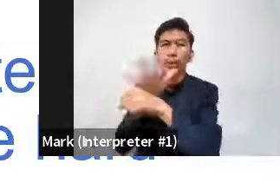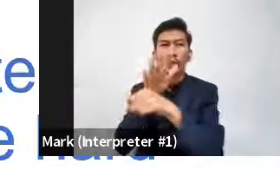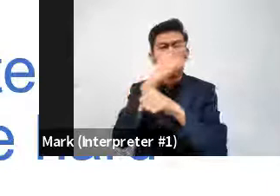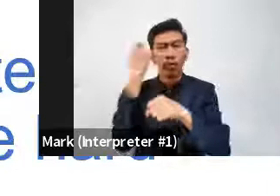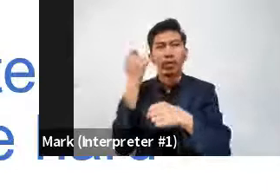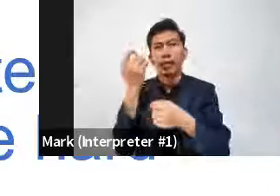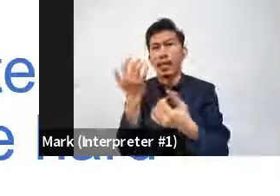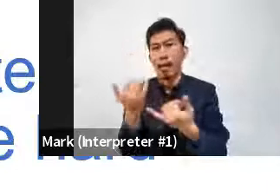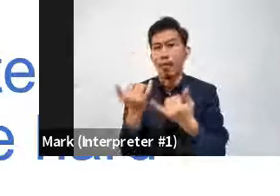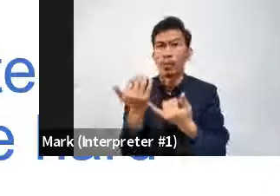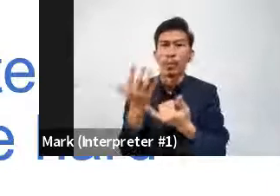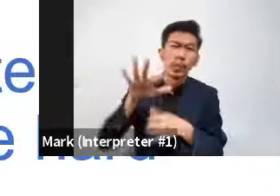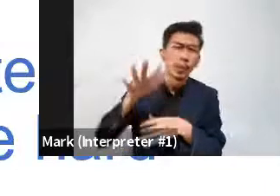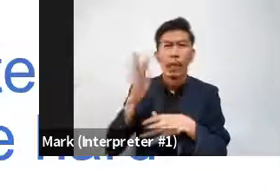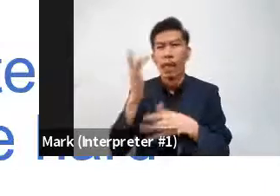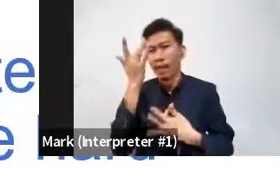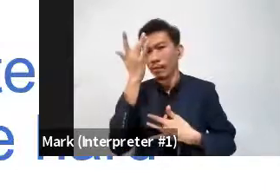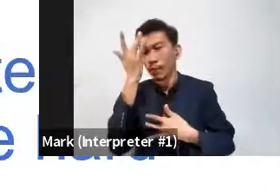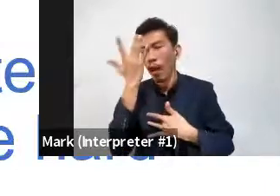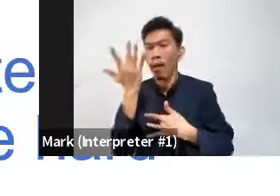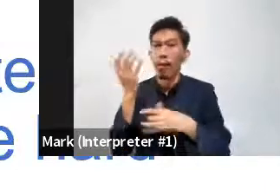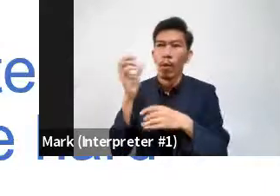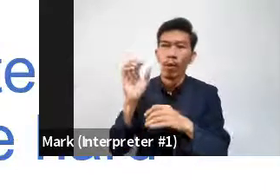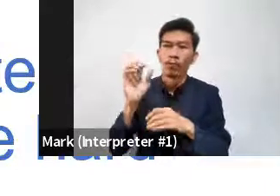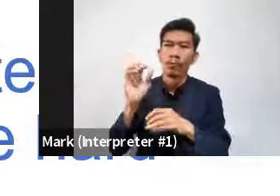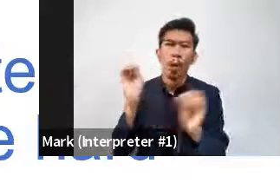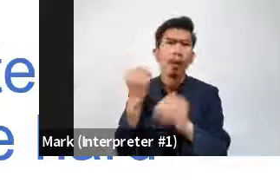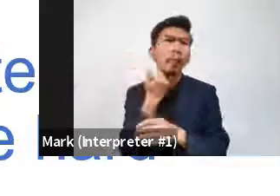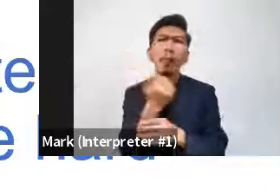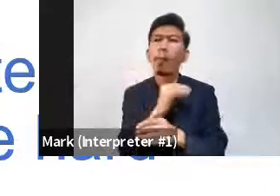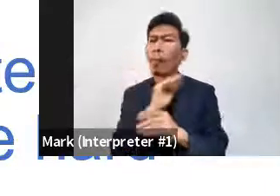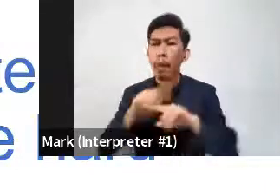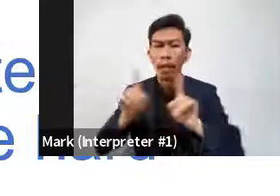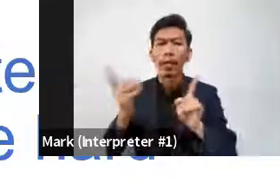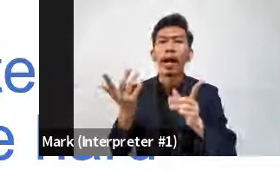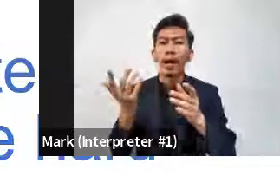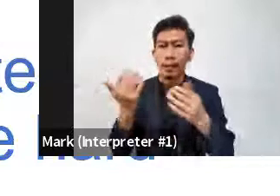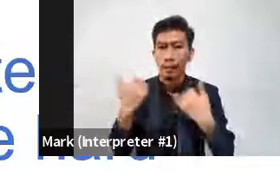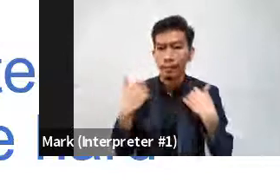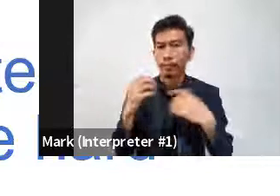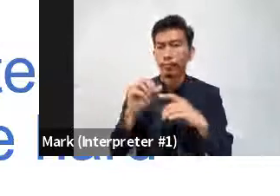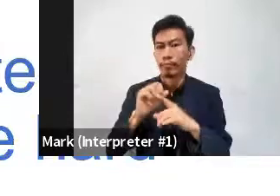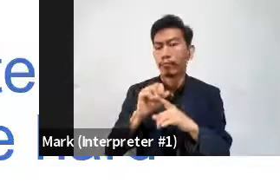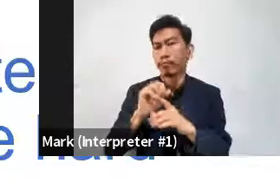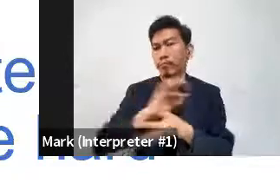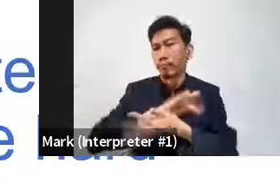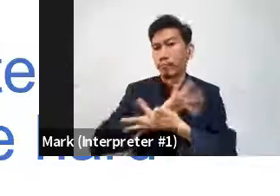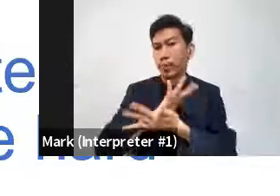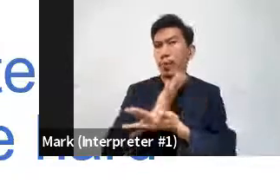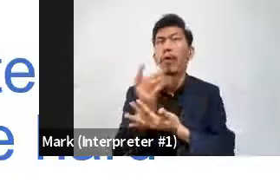or asymptomatic. So now the government is trying to reorganize itself. Okay, let's build referral